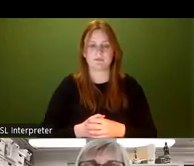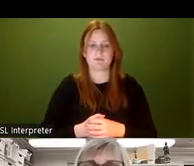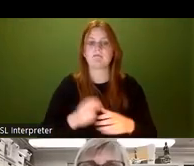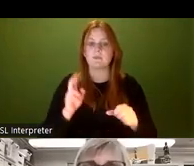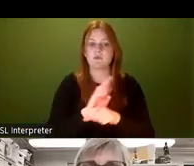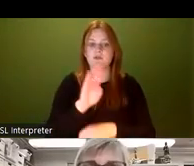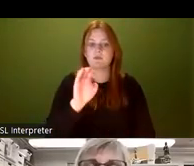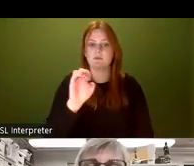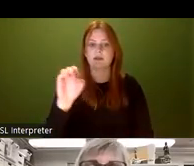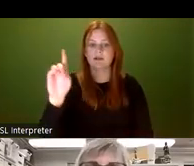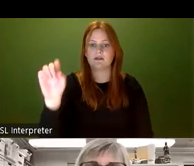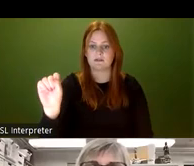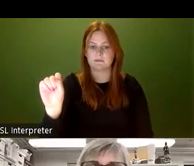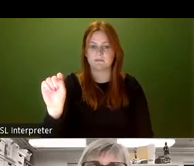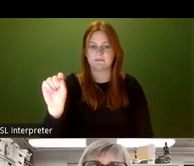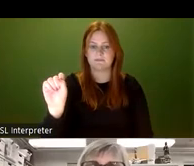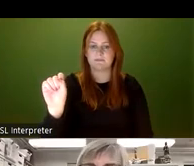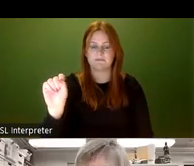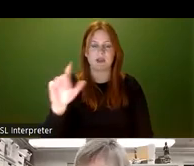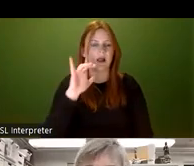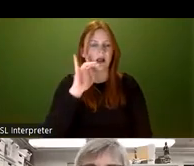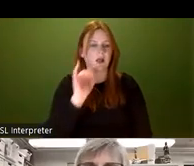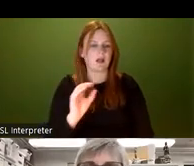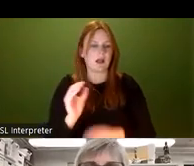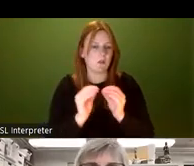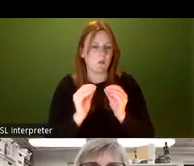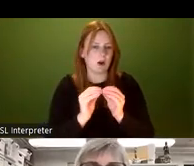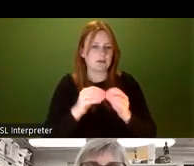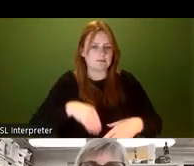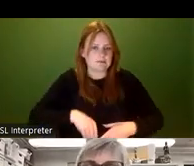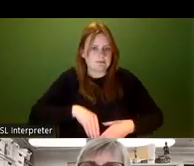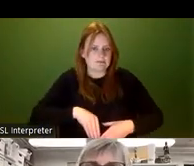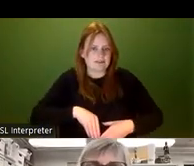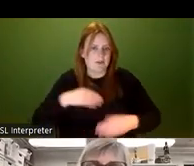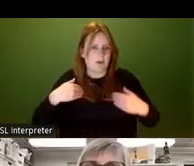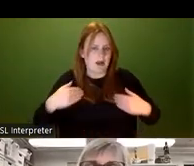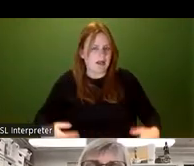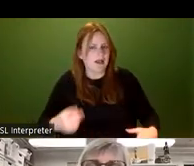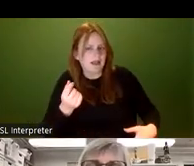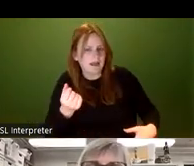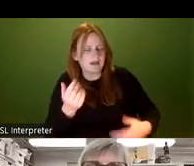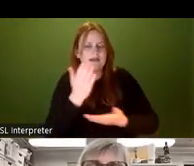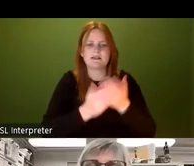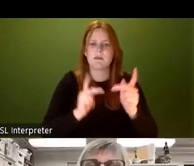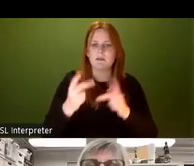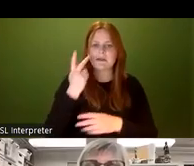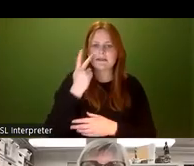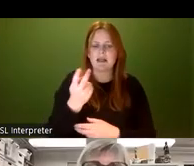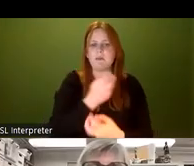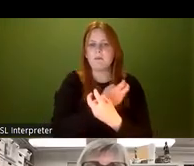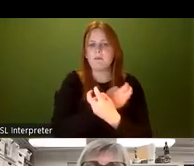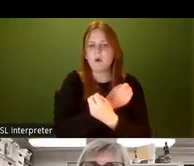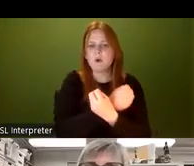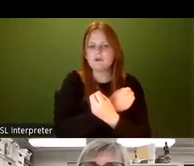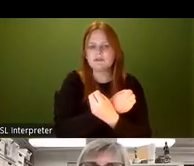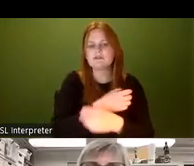strung together, ended up looking a little bit more intestinal. Somehow some people see bones, some